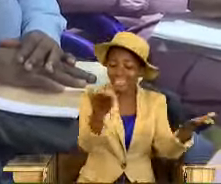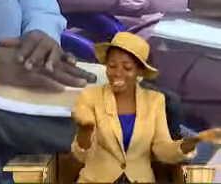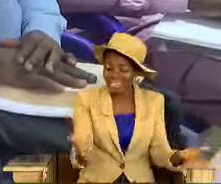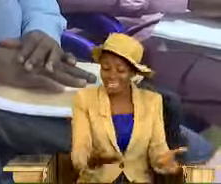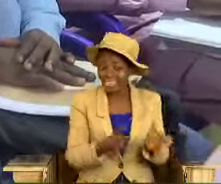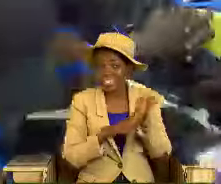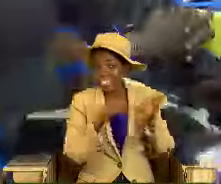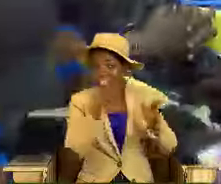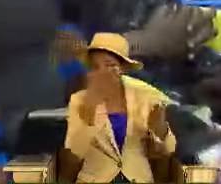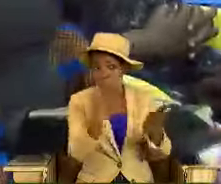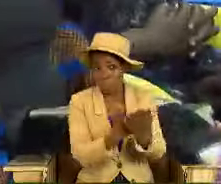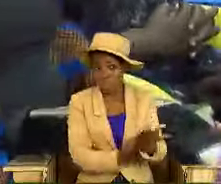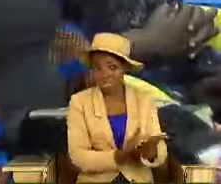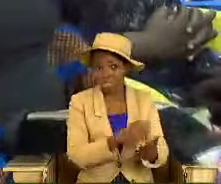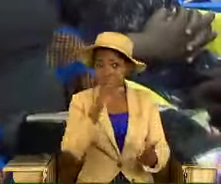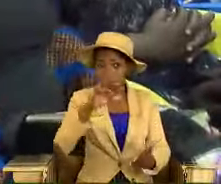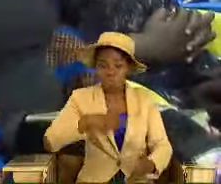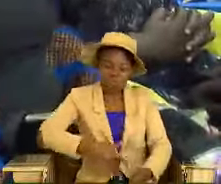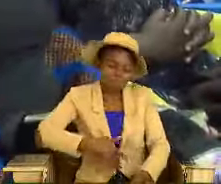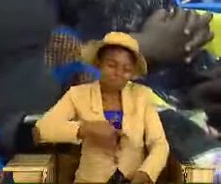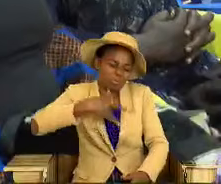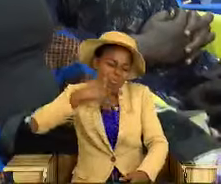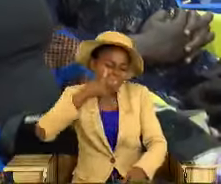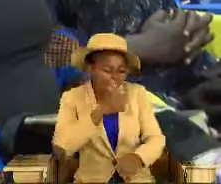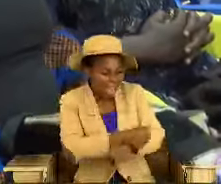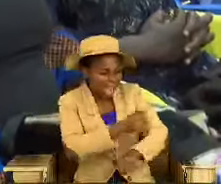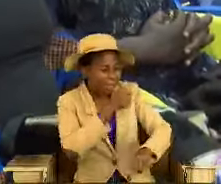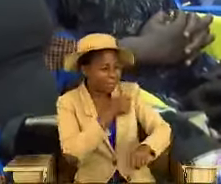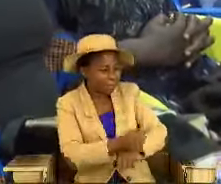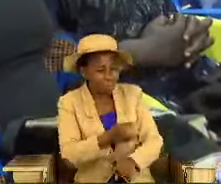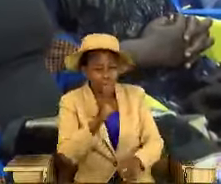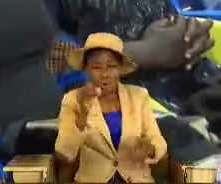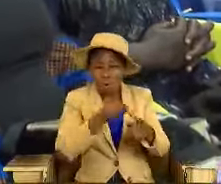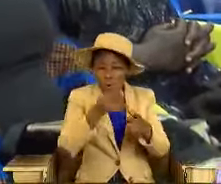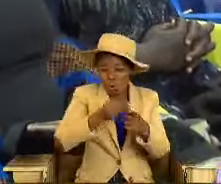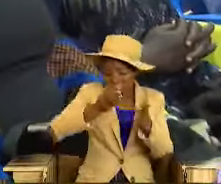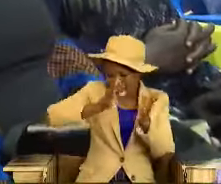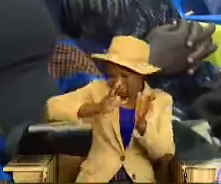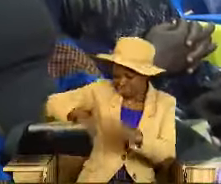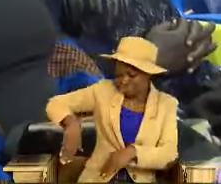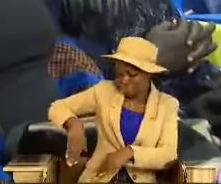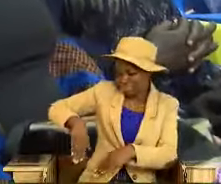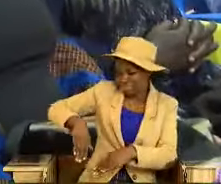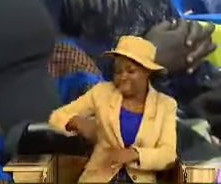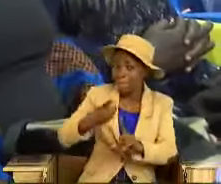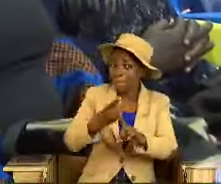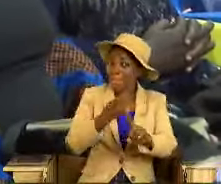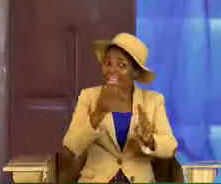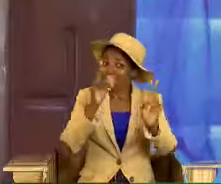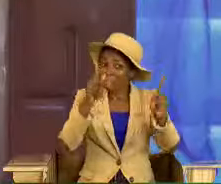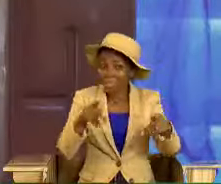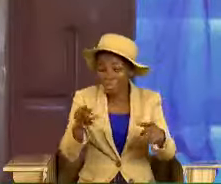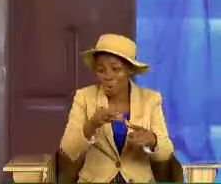and misused you feel discarded and trampled